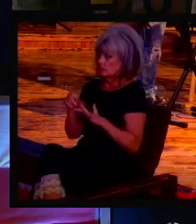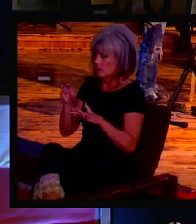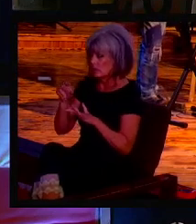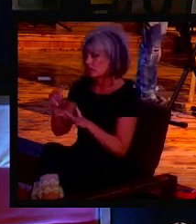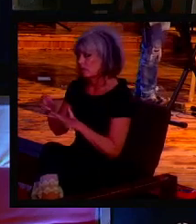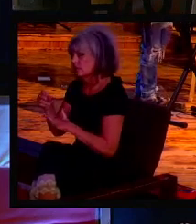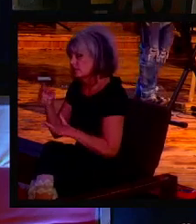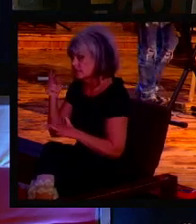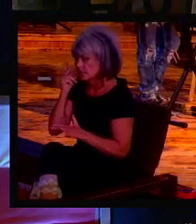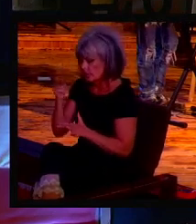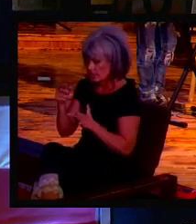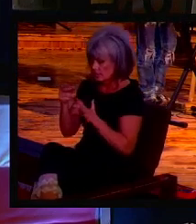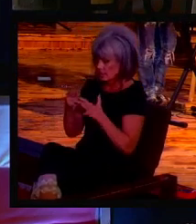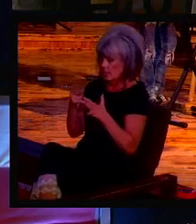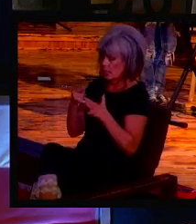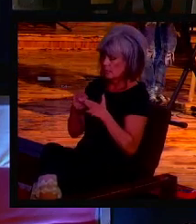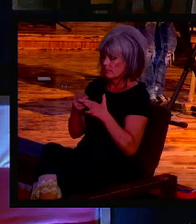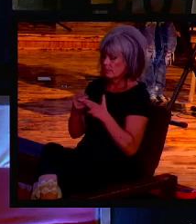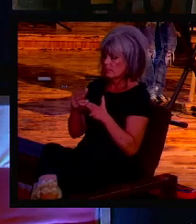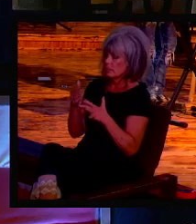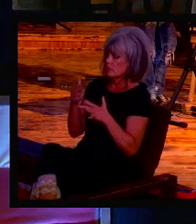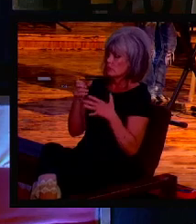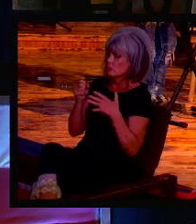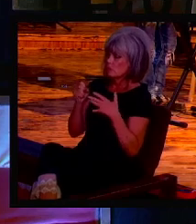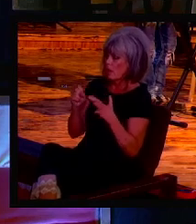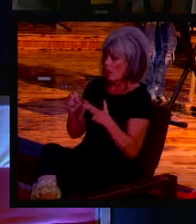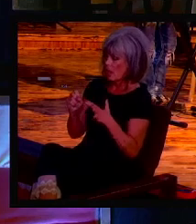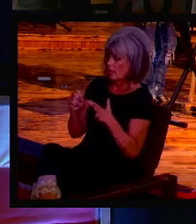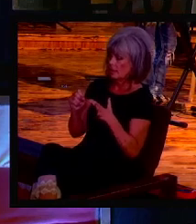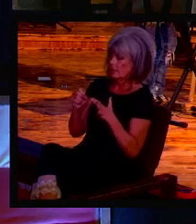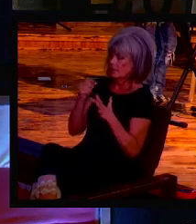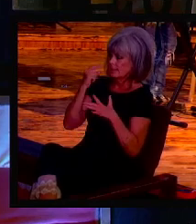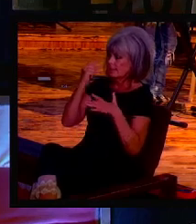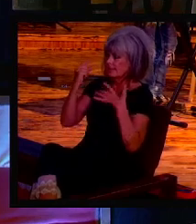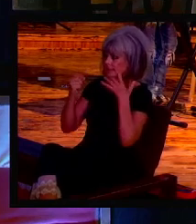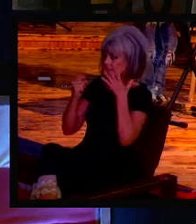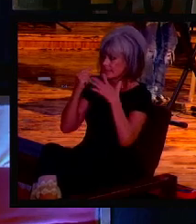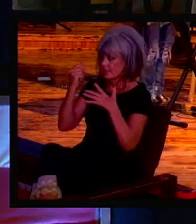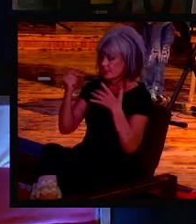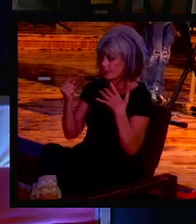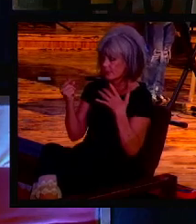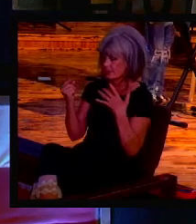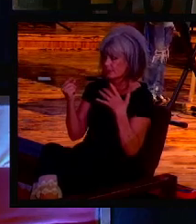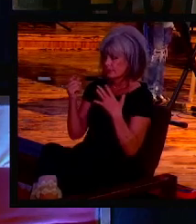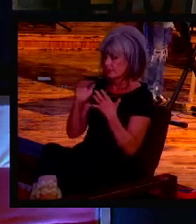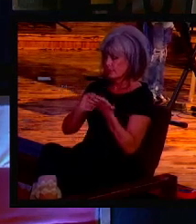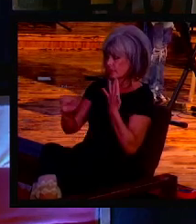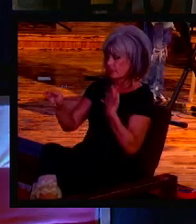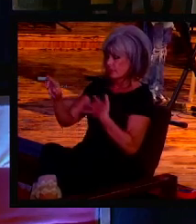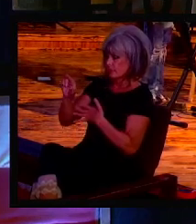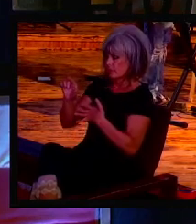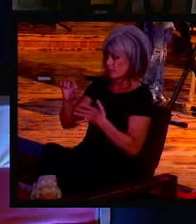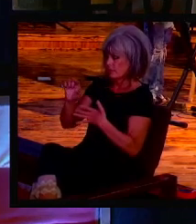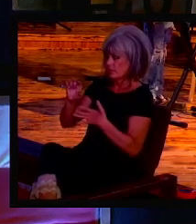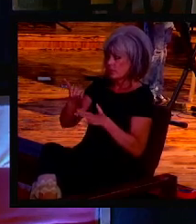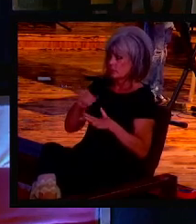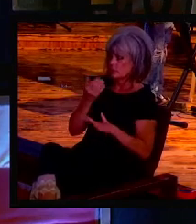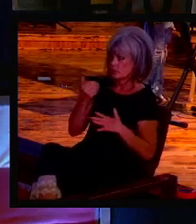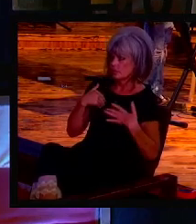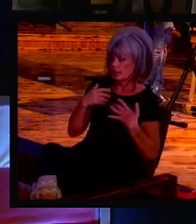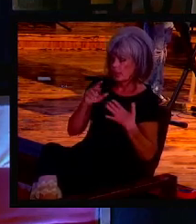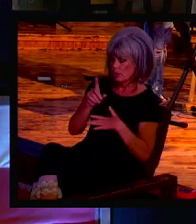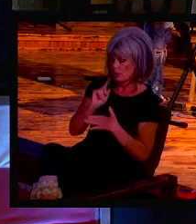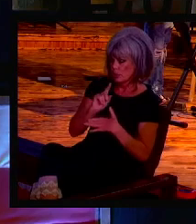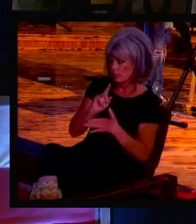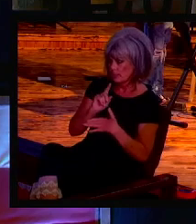you be willing to consider forgiving them? See, Joseph had that moment when God brought his whole family back to him, and he was in